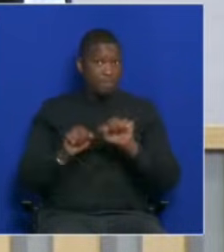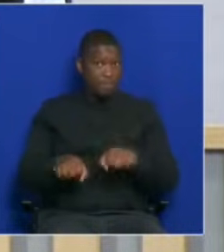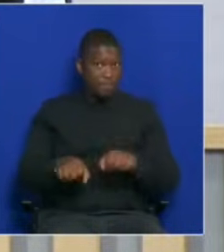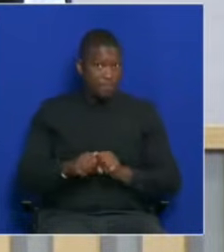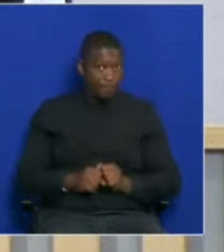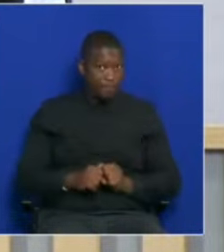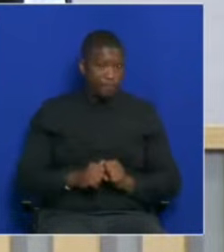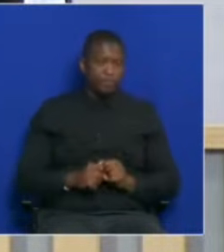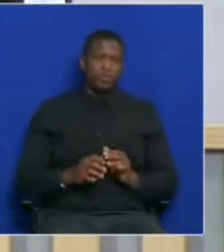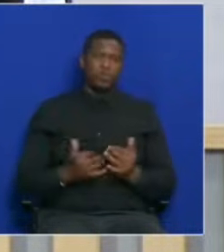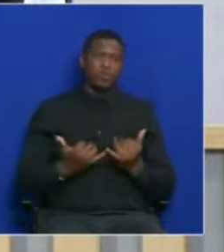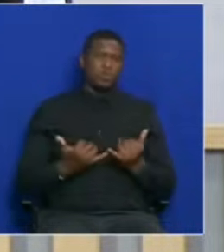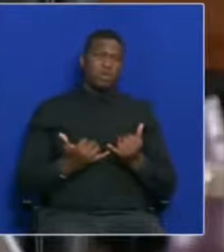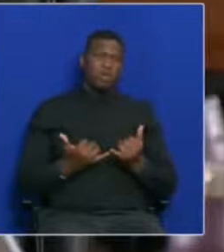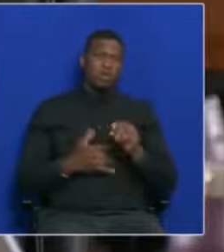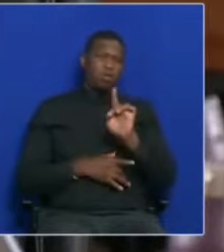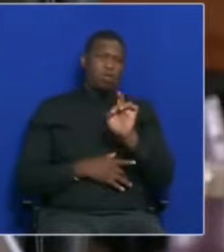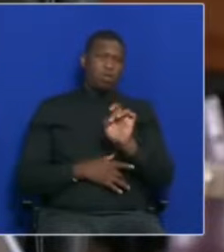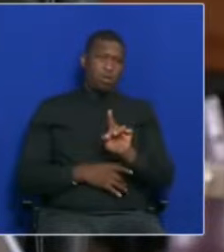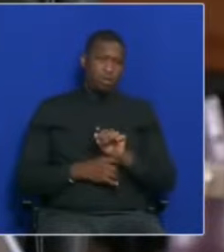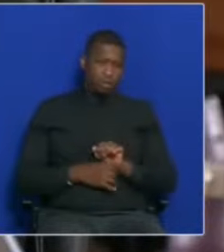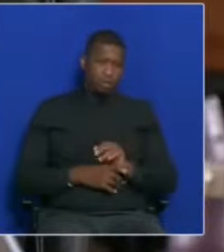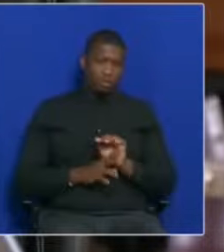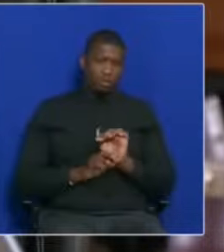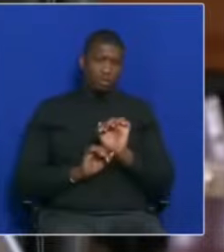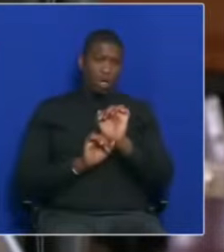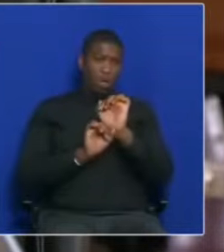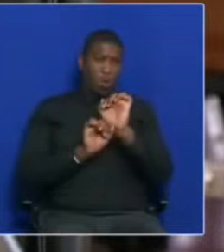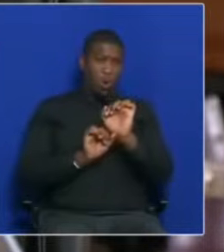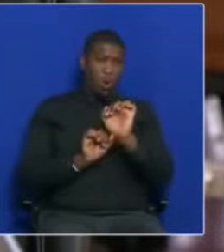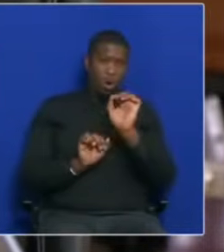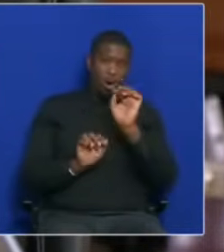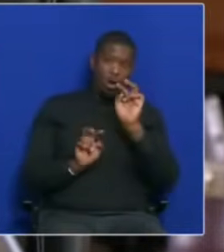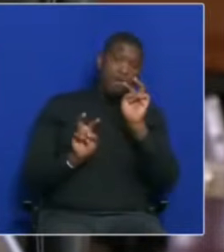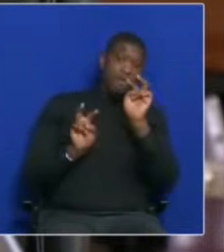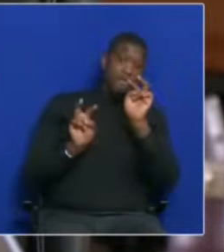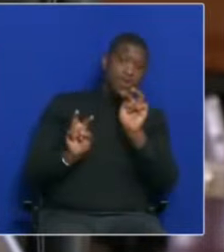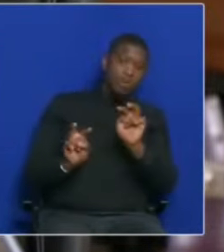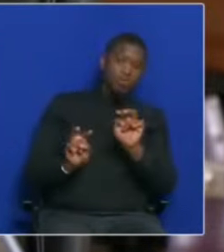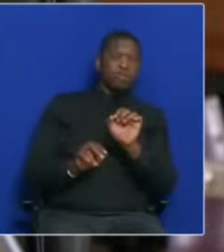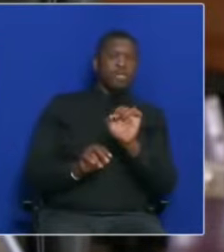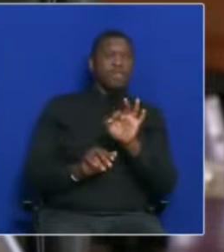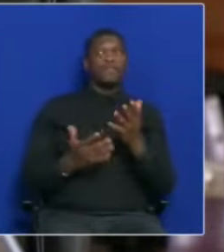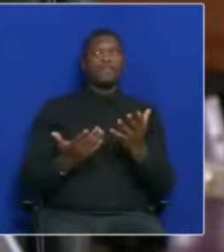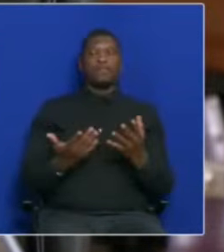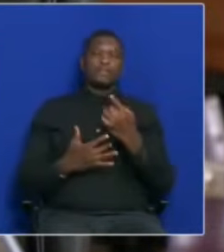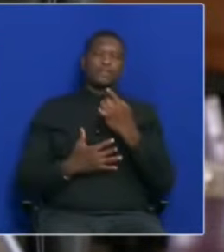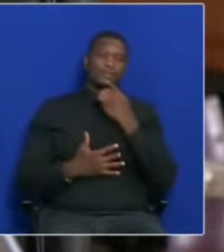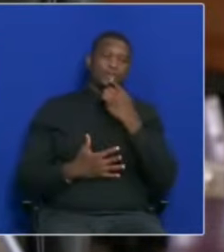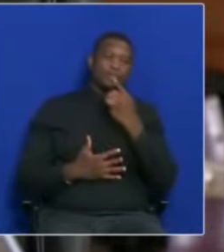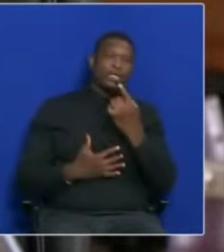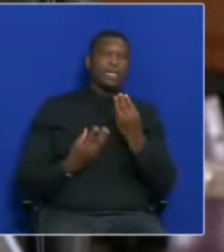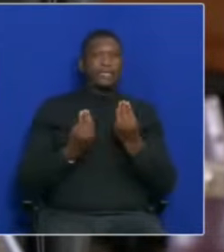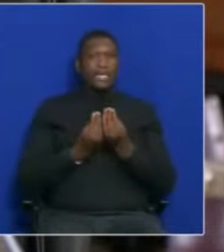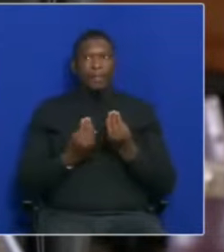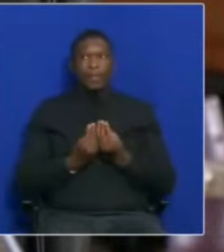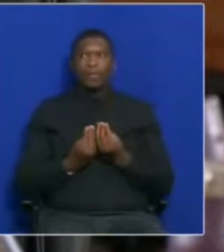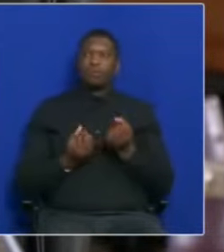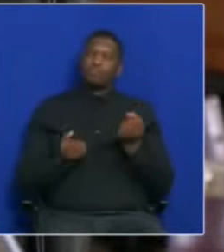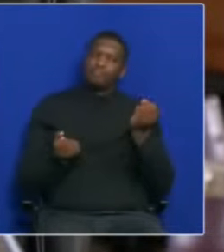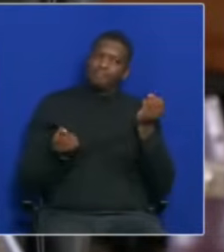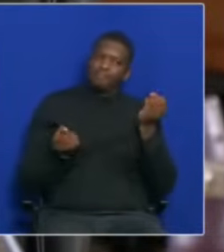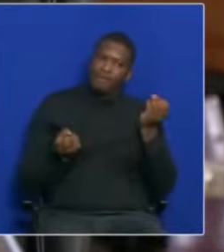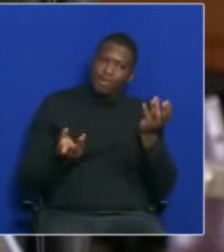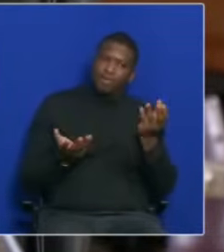was your view that if you were to say something about what was happening at IDEC, you would be